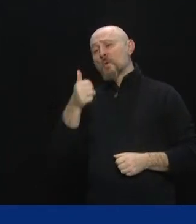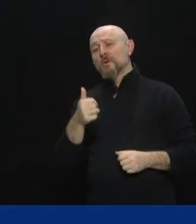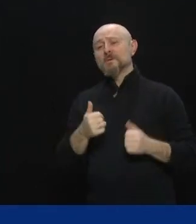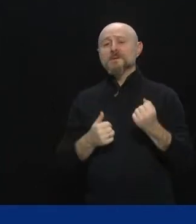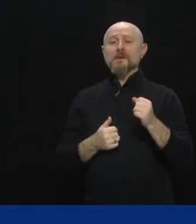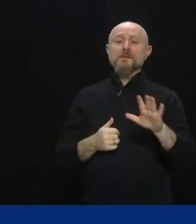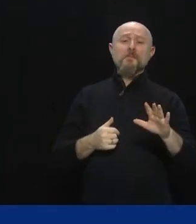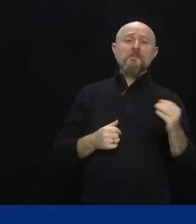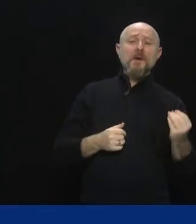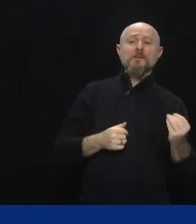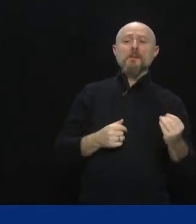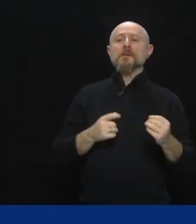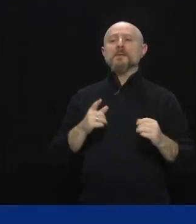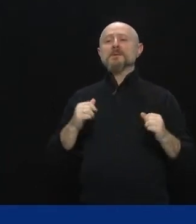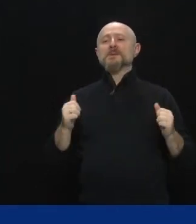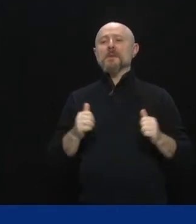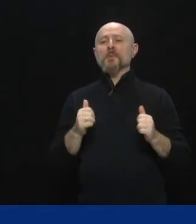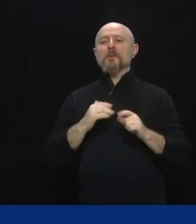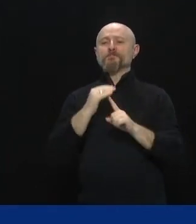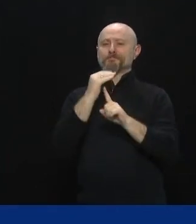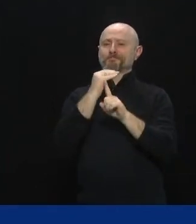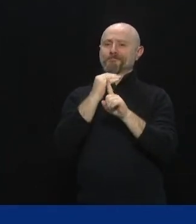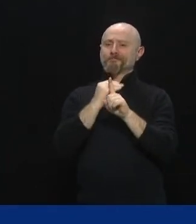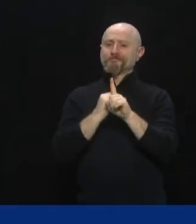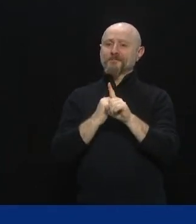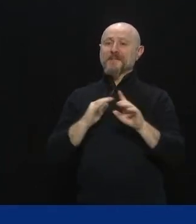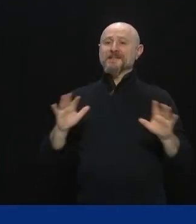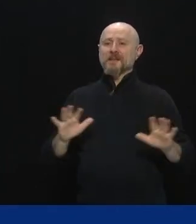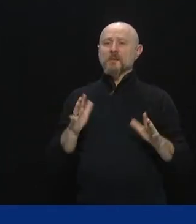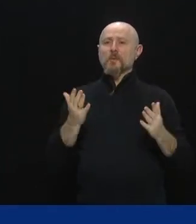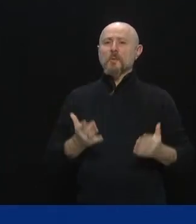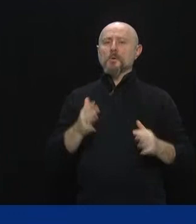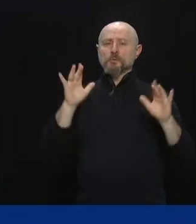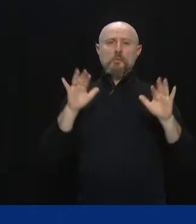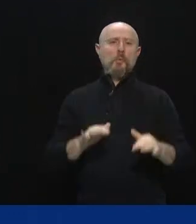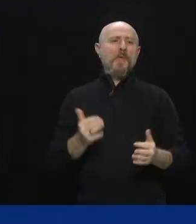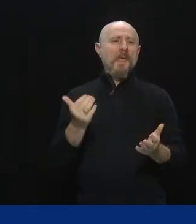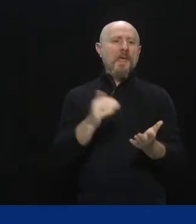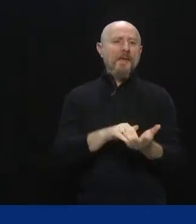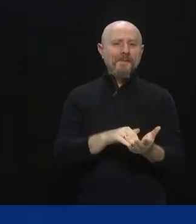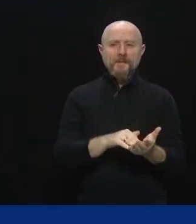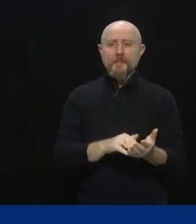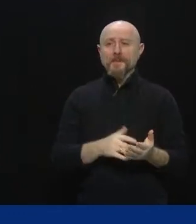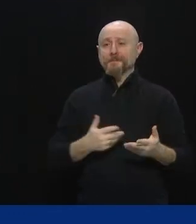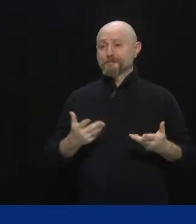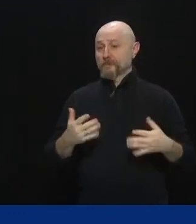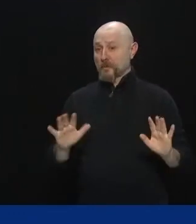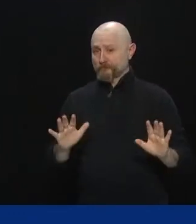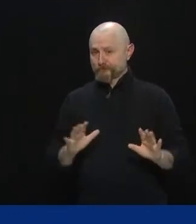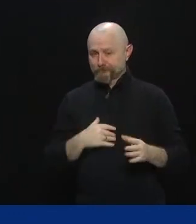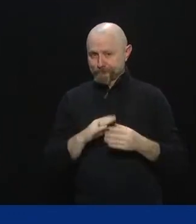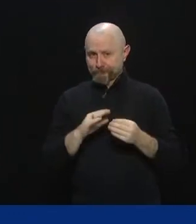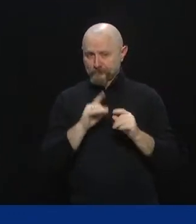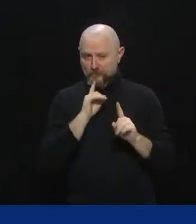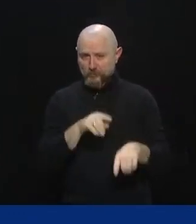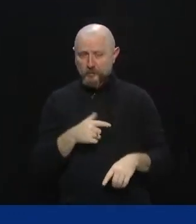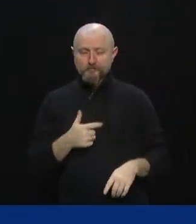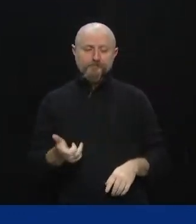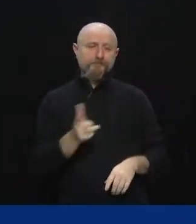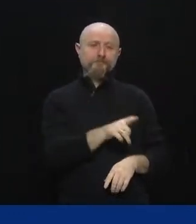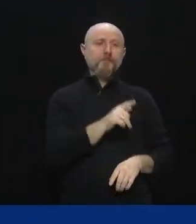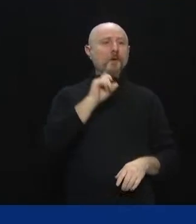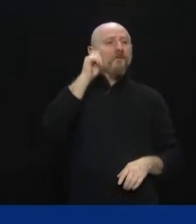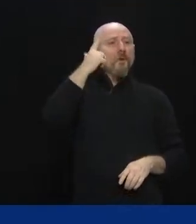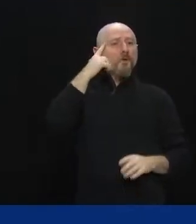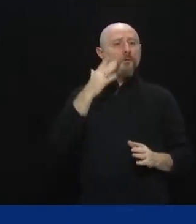cold, and we've got some precipitation on Sunday. That's what we got, ma'am. And that's for someone who used to be work at the National Weather